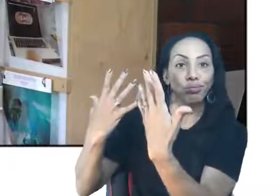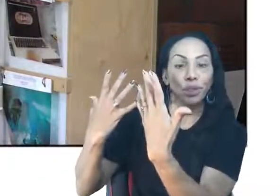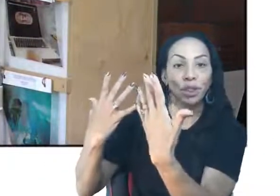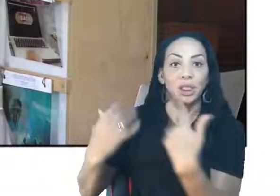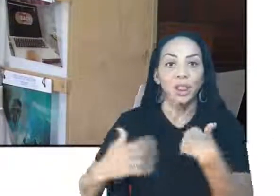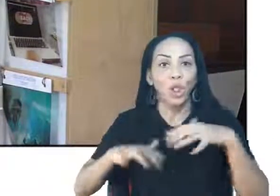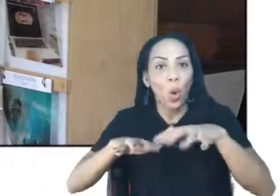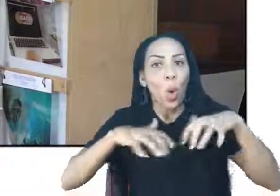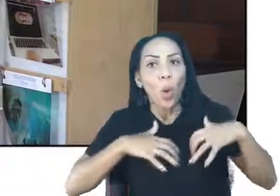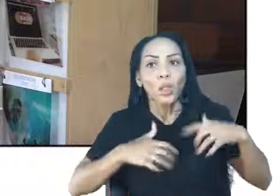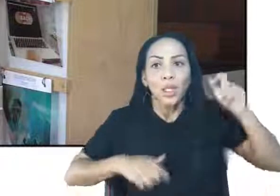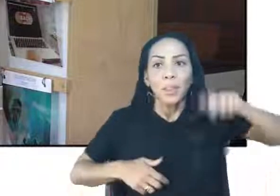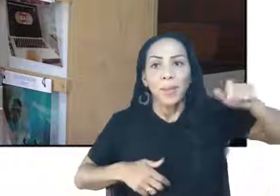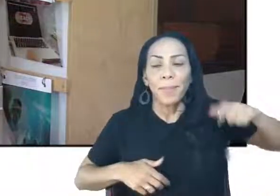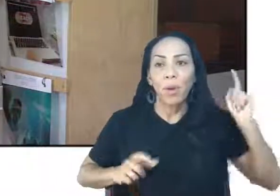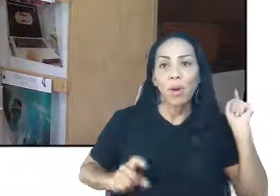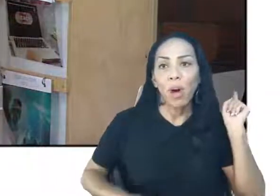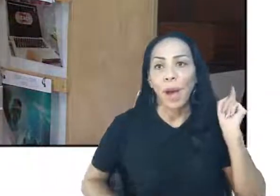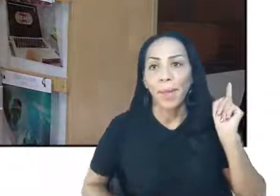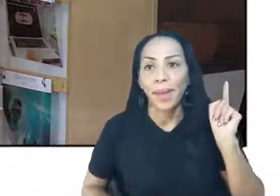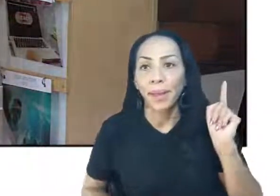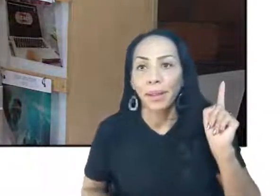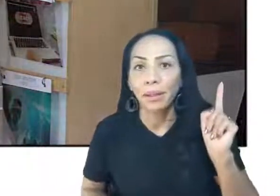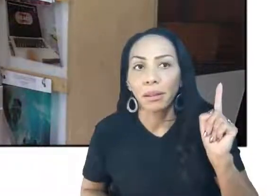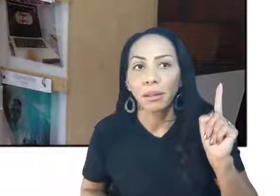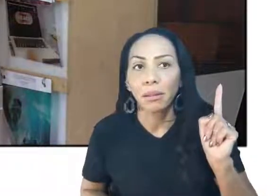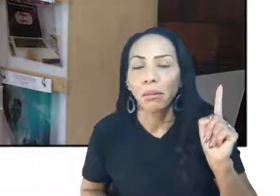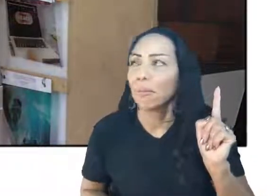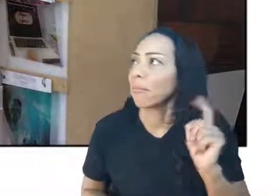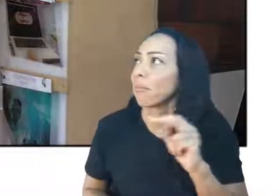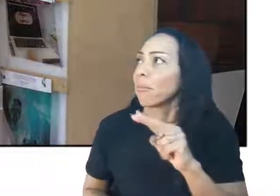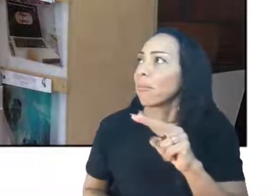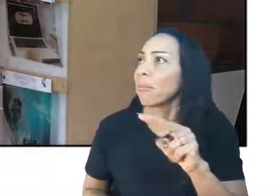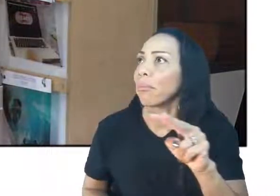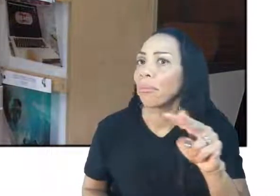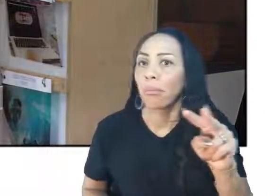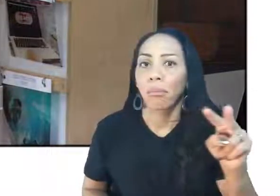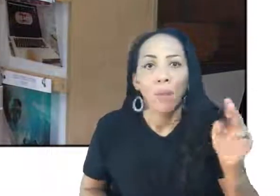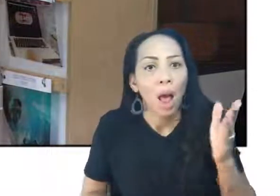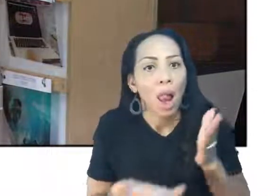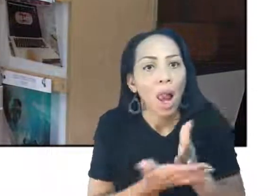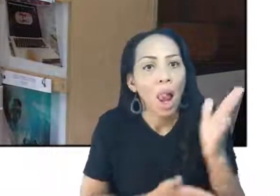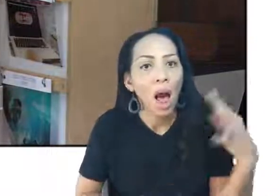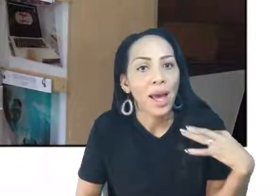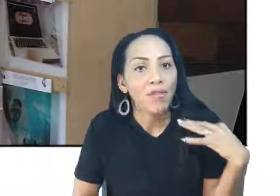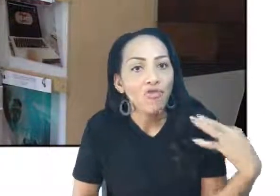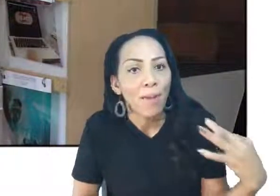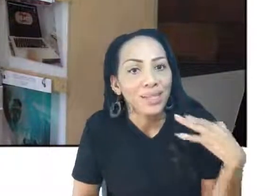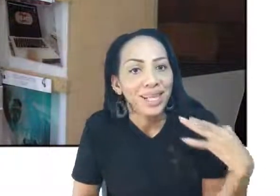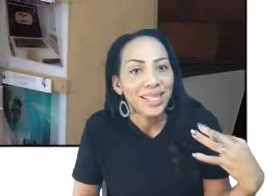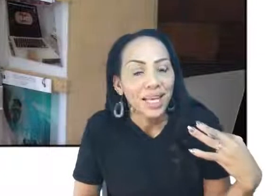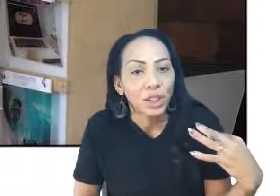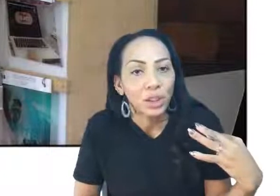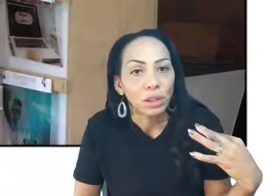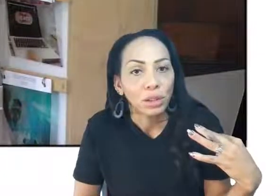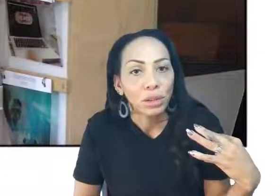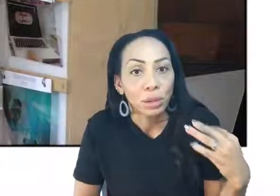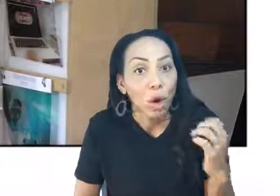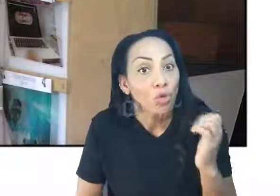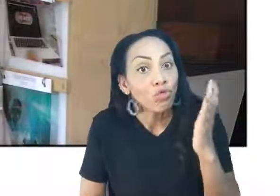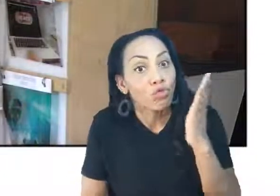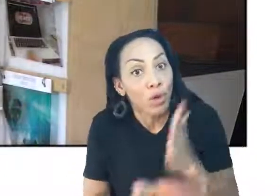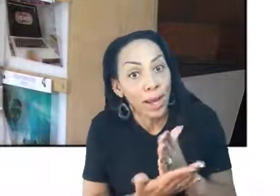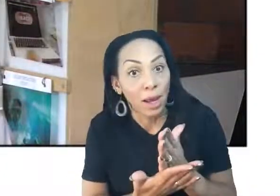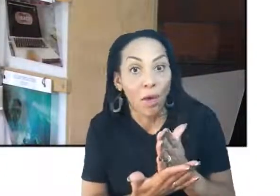the space, what they walk into is a live representation of those real acts of